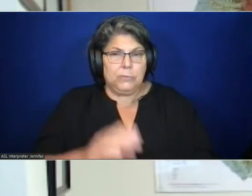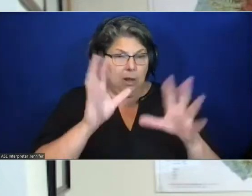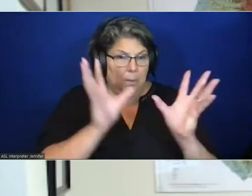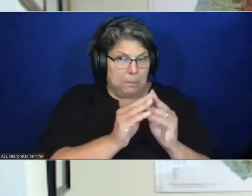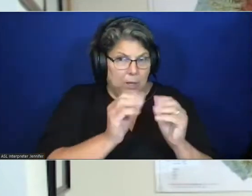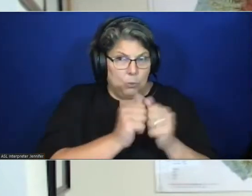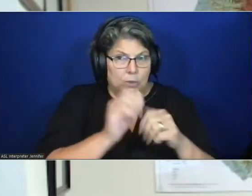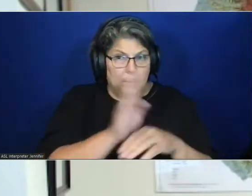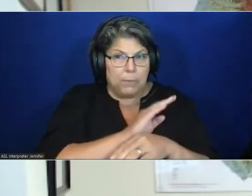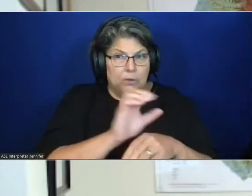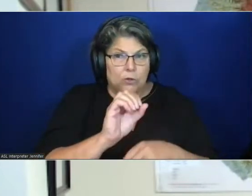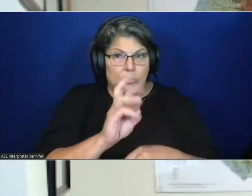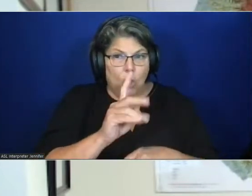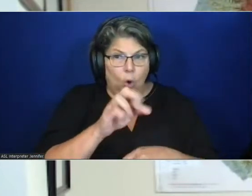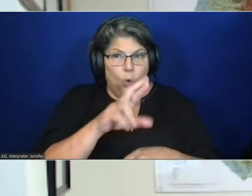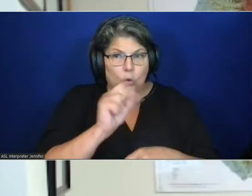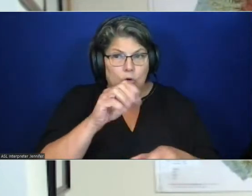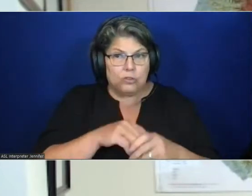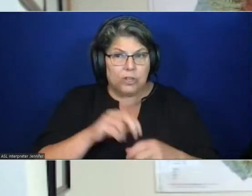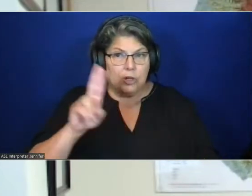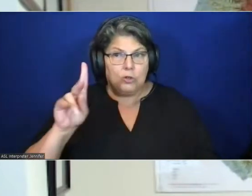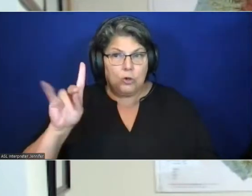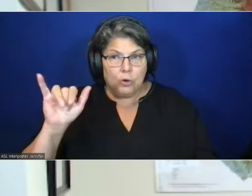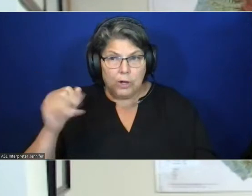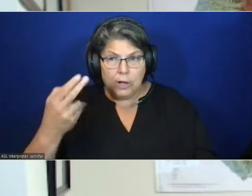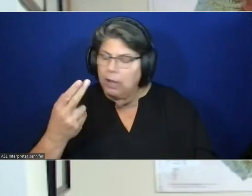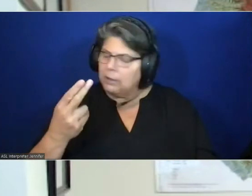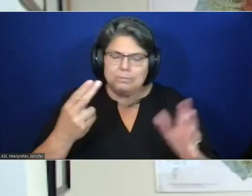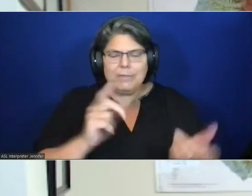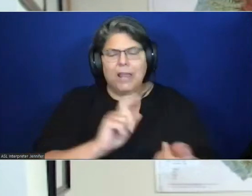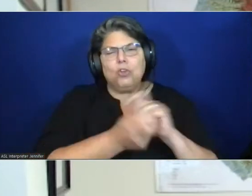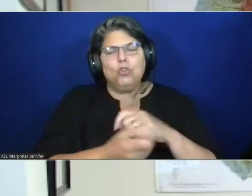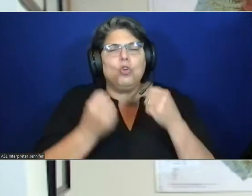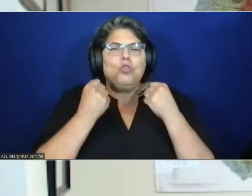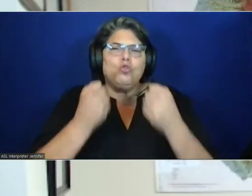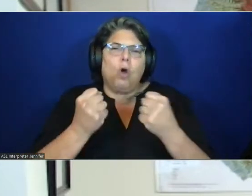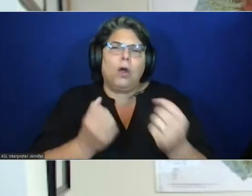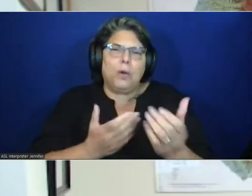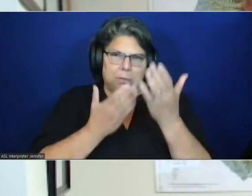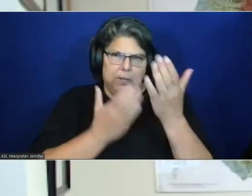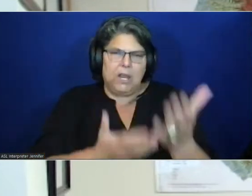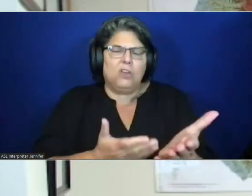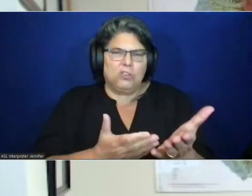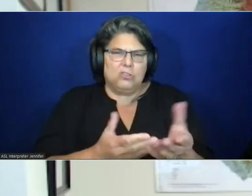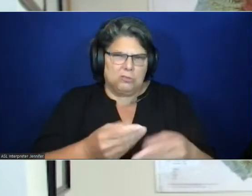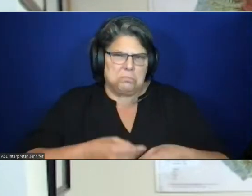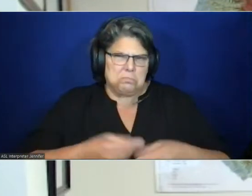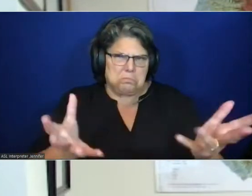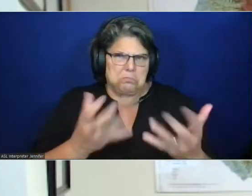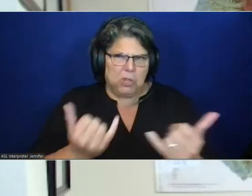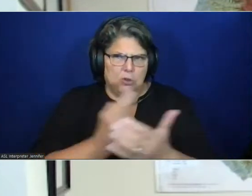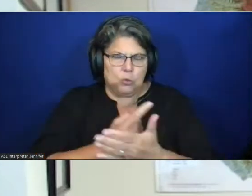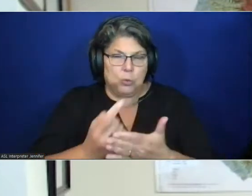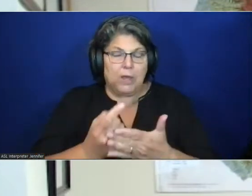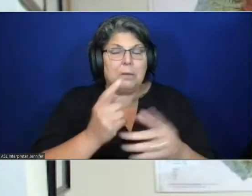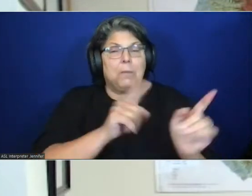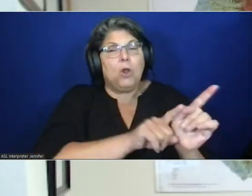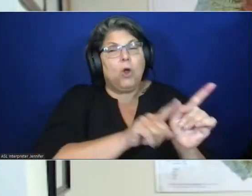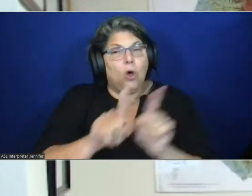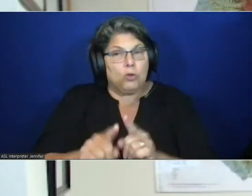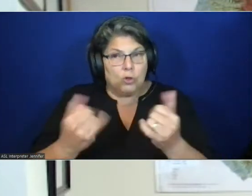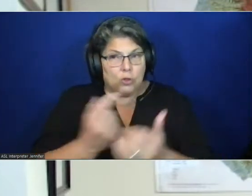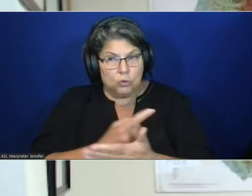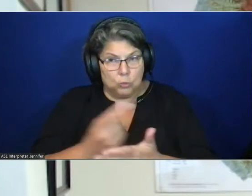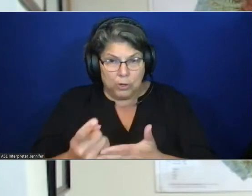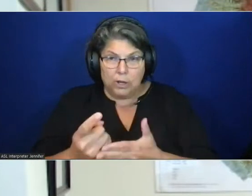in Ukiah, I changed that order to strong recommendations, which were released this week. But also this week, I released an order